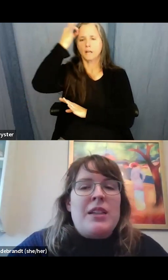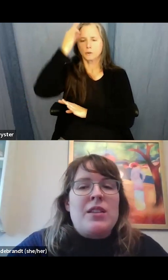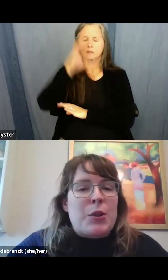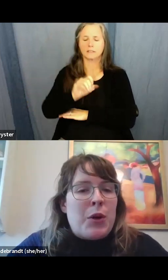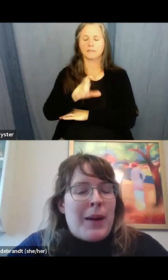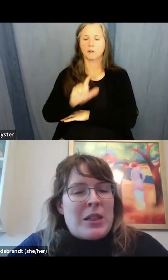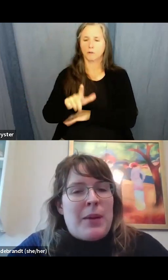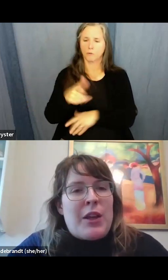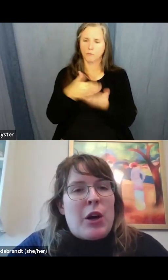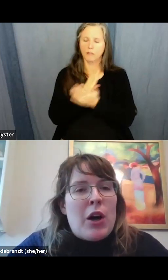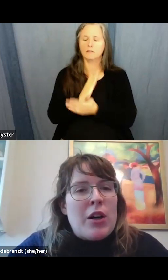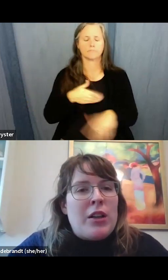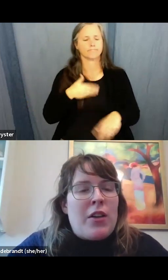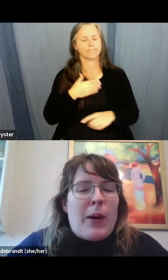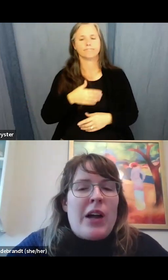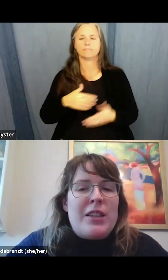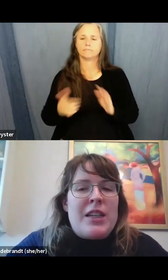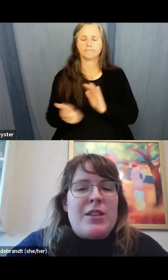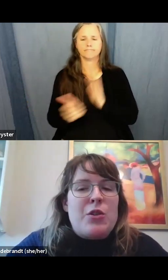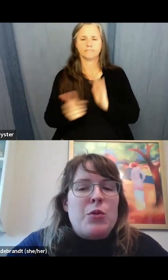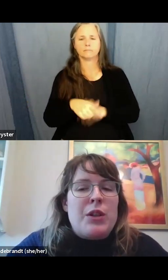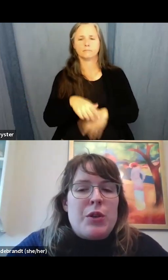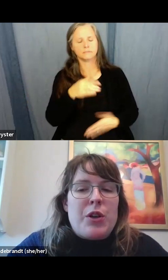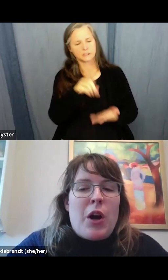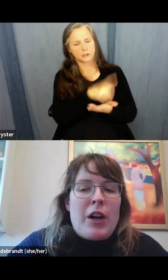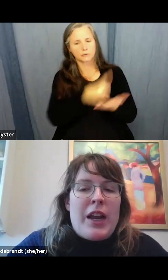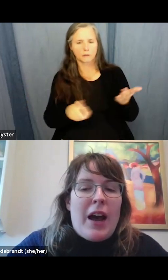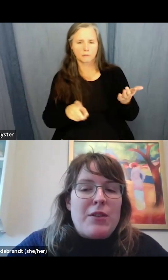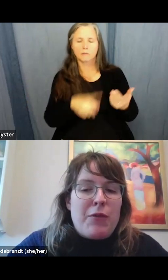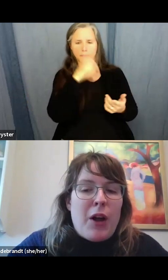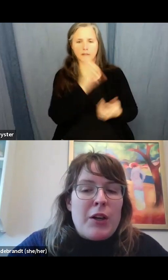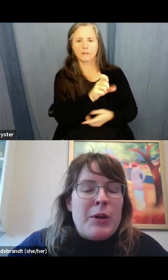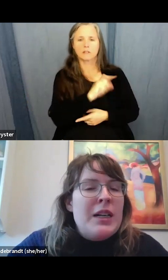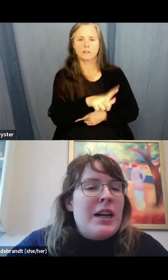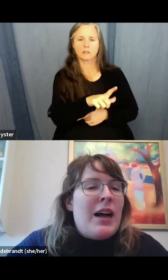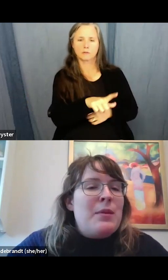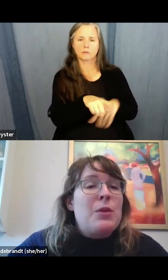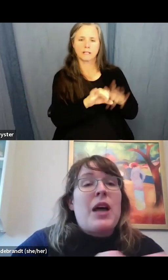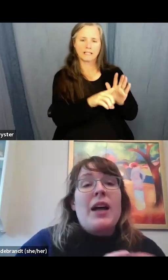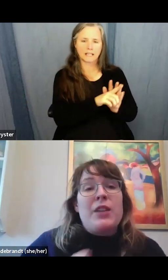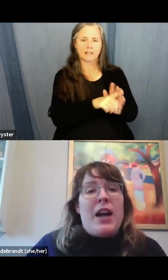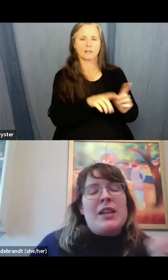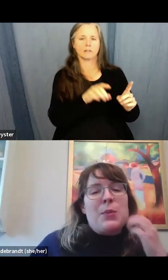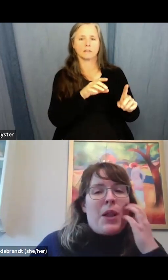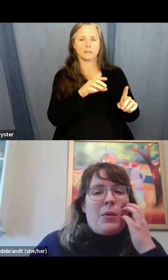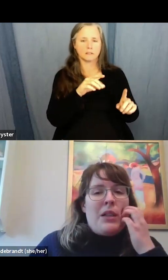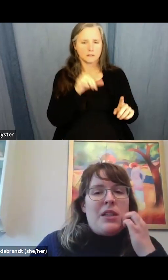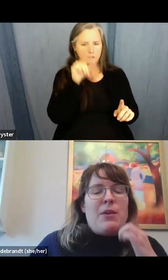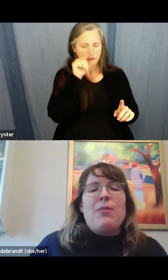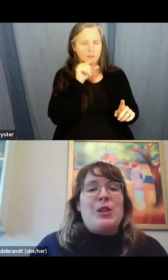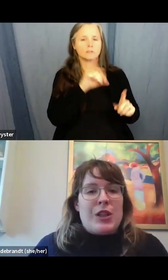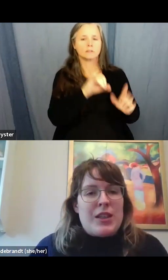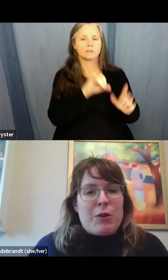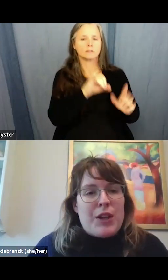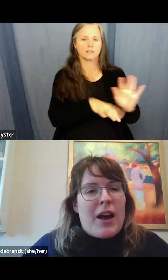sexual violence, sexual harassment, there are a lot of policies that school districts already have to follow. So Title IX is one of the ones